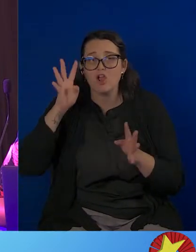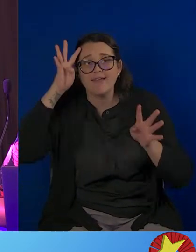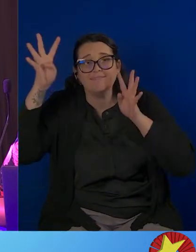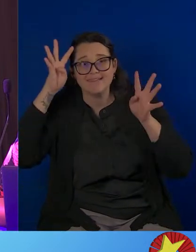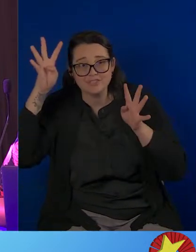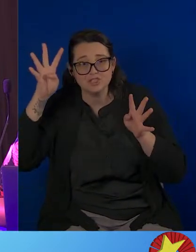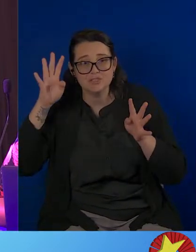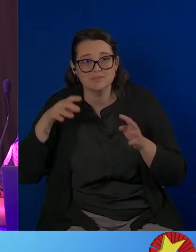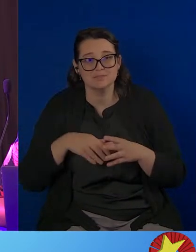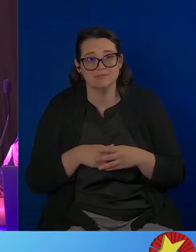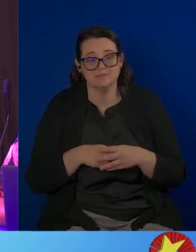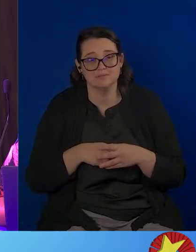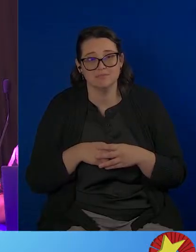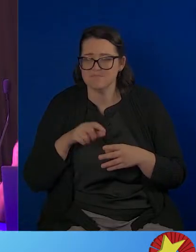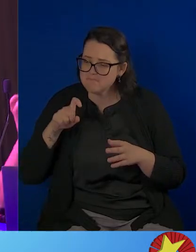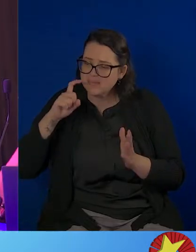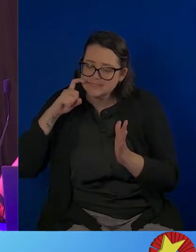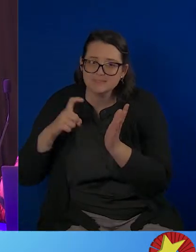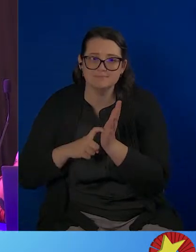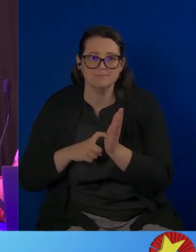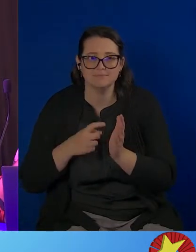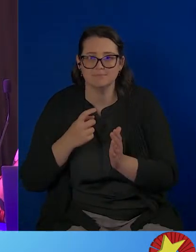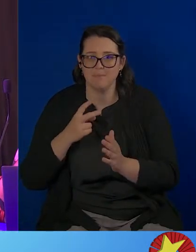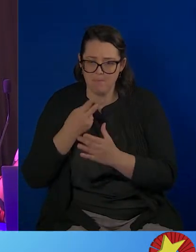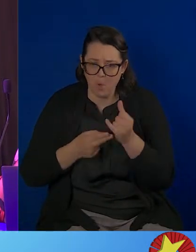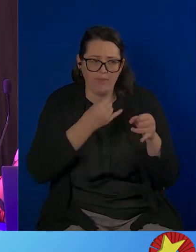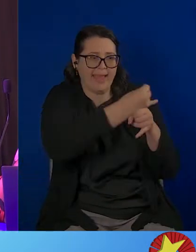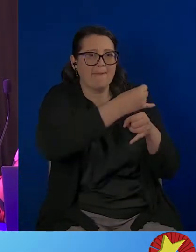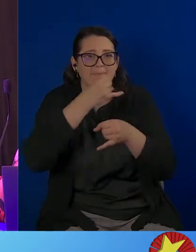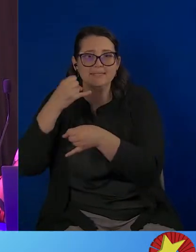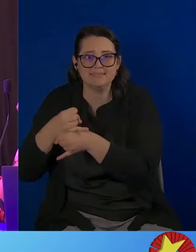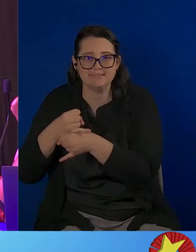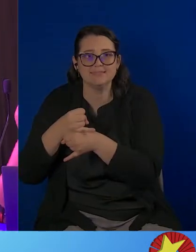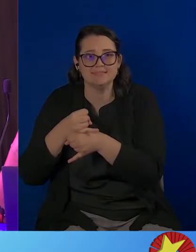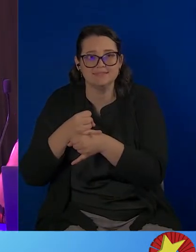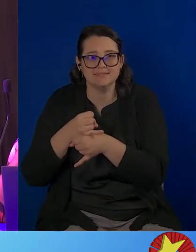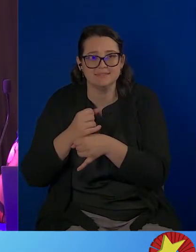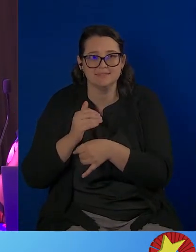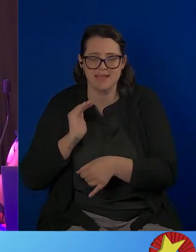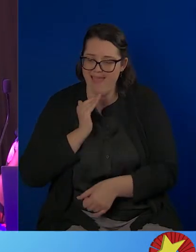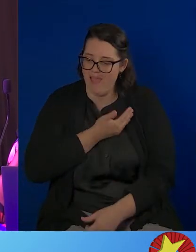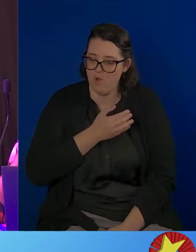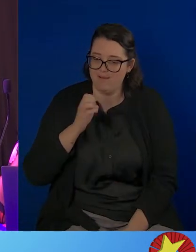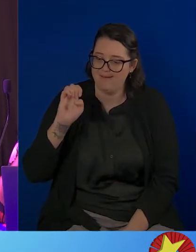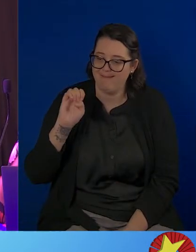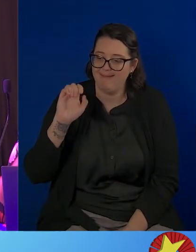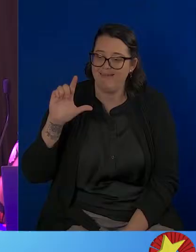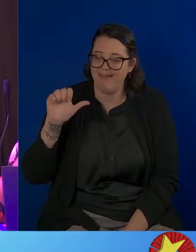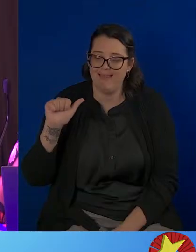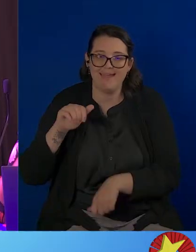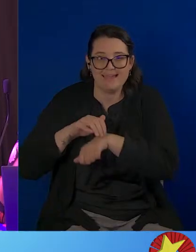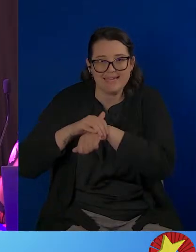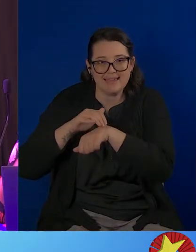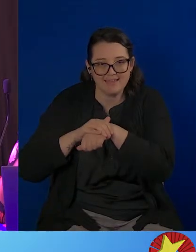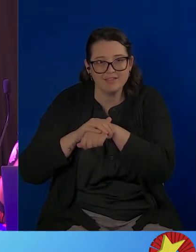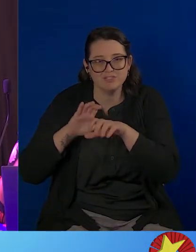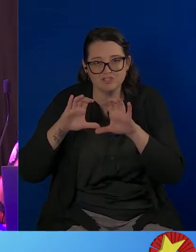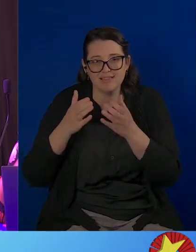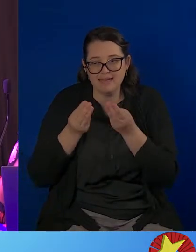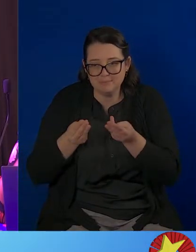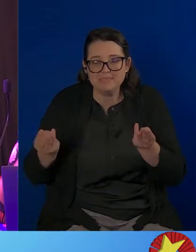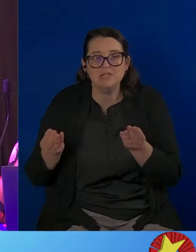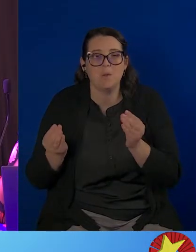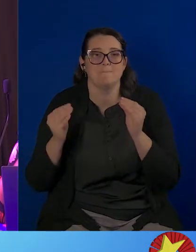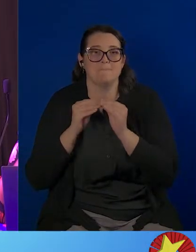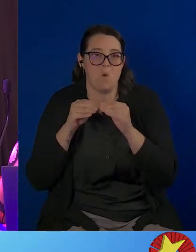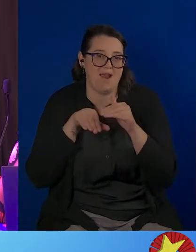or how far we've come in the 2-day schools in making ELA materials accessible, the implementation of the